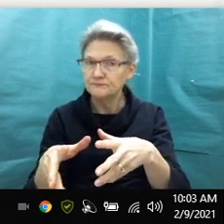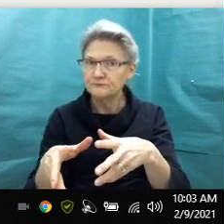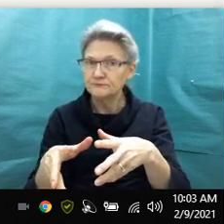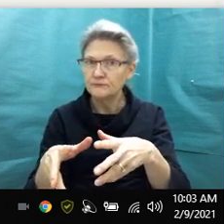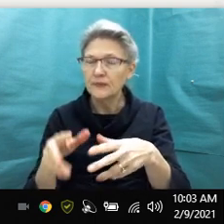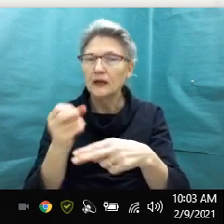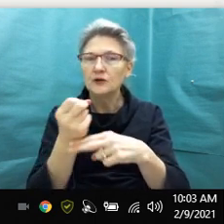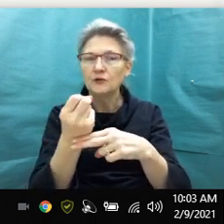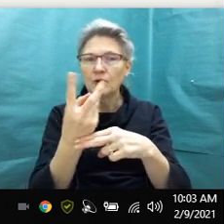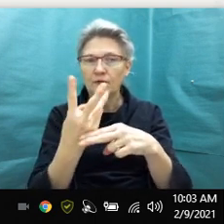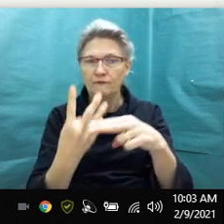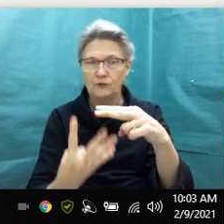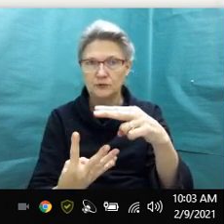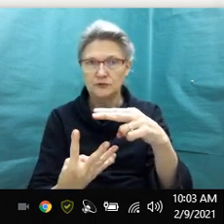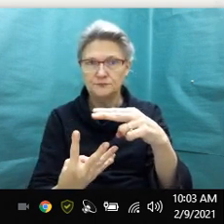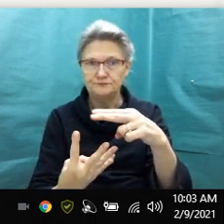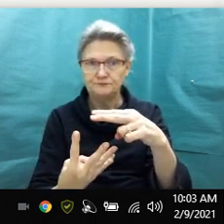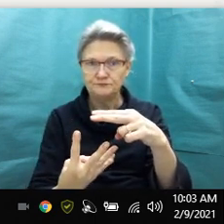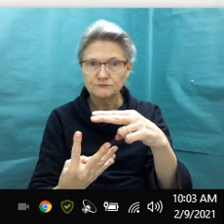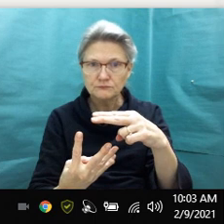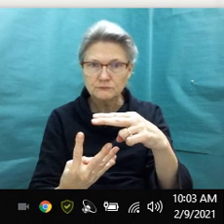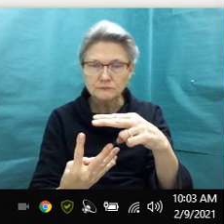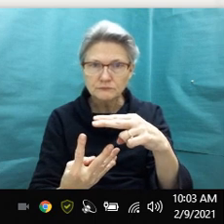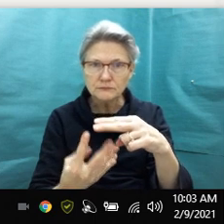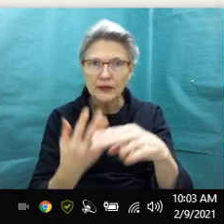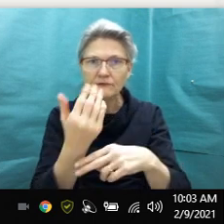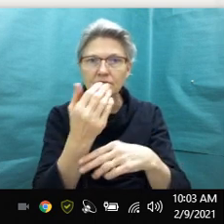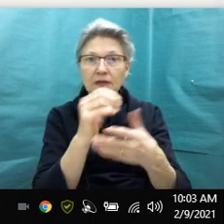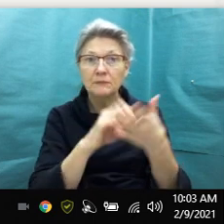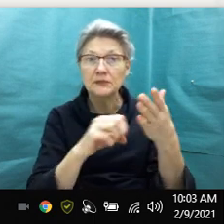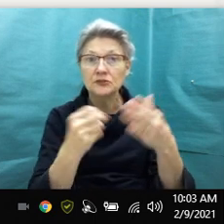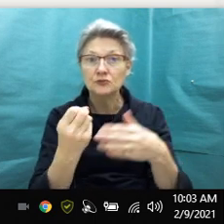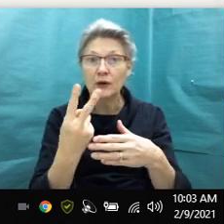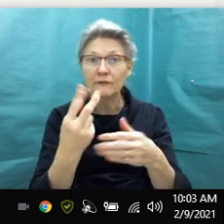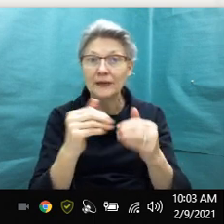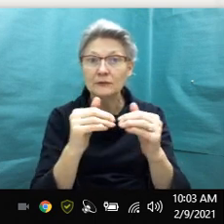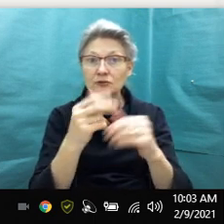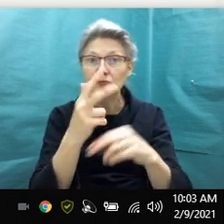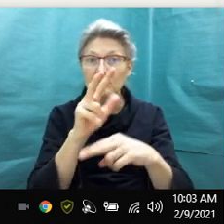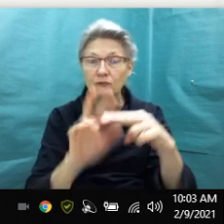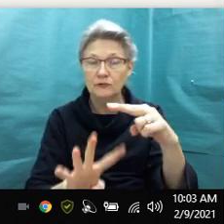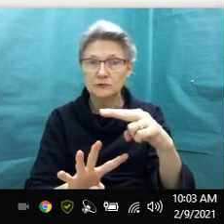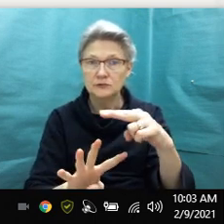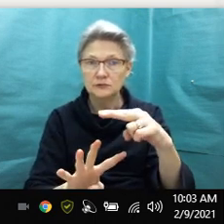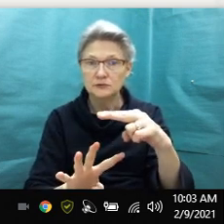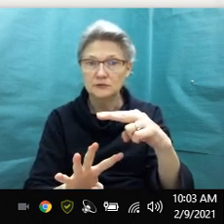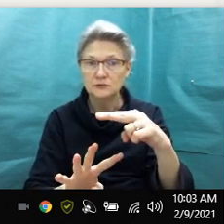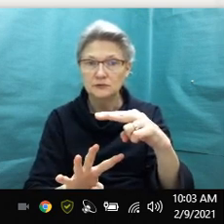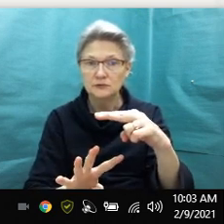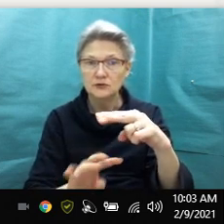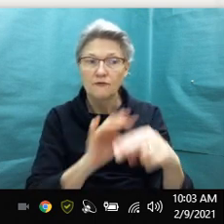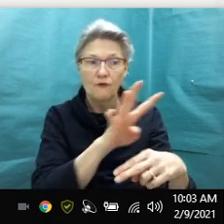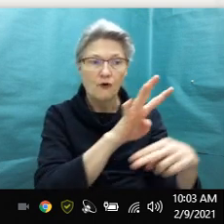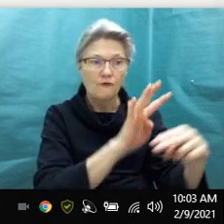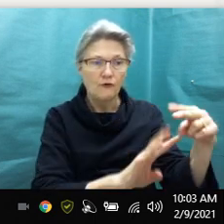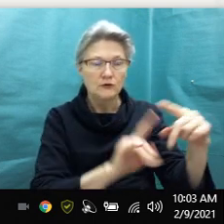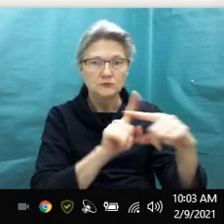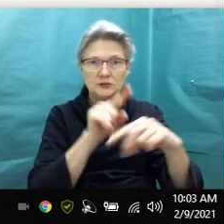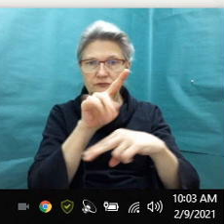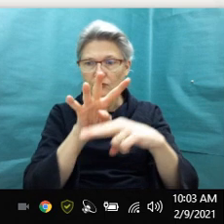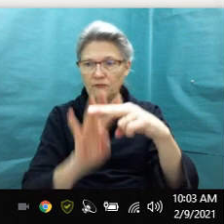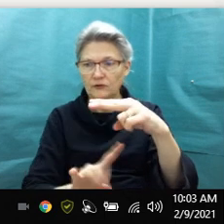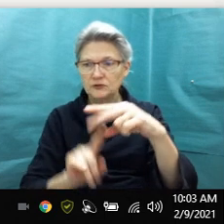that's 12/4. Well, 15 minus 12 is 3/4. I have